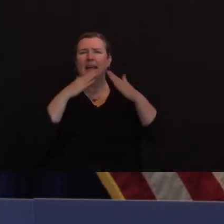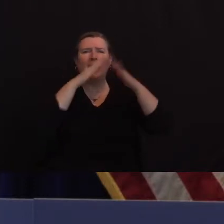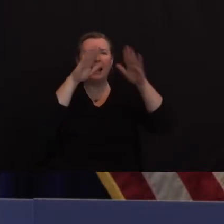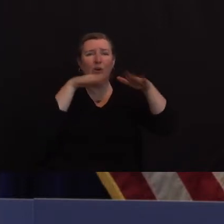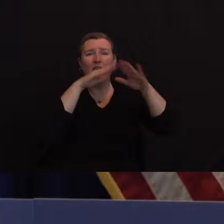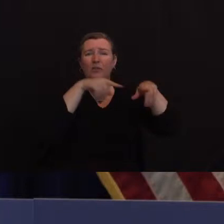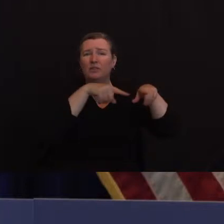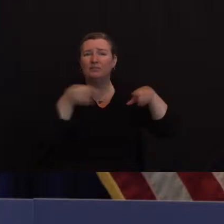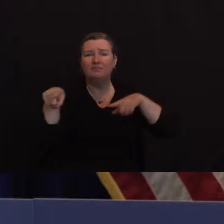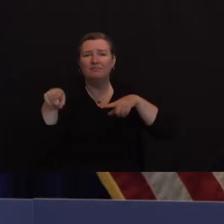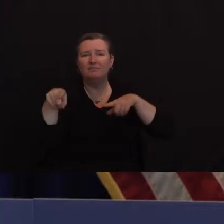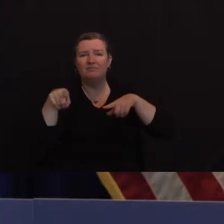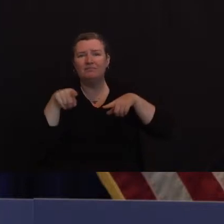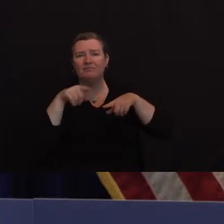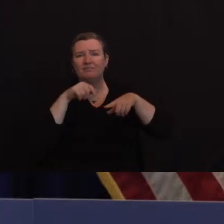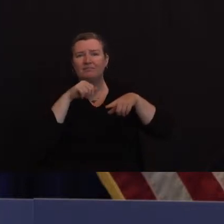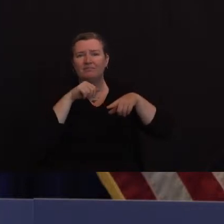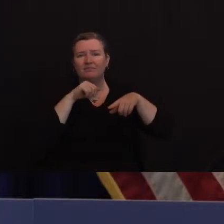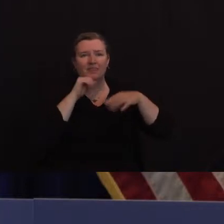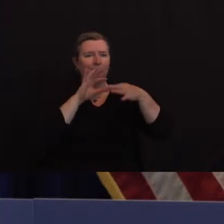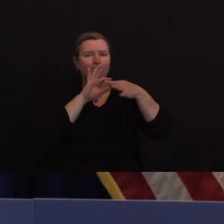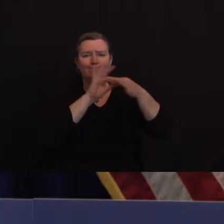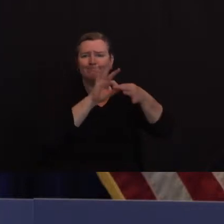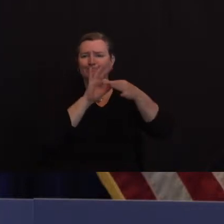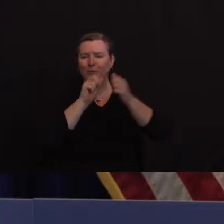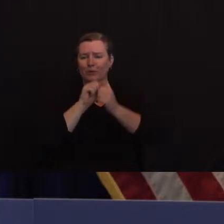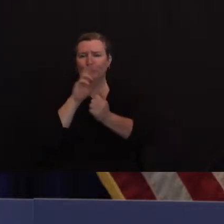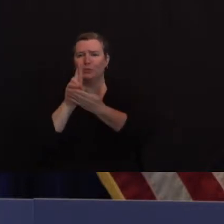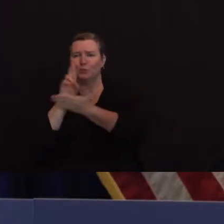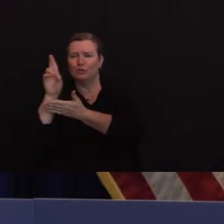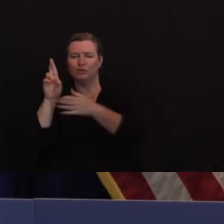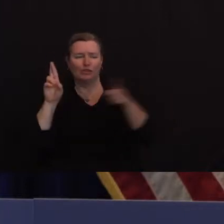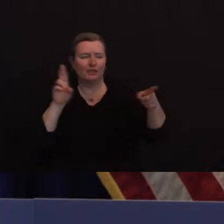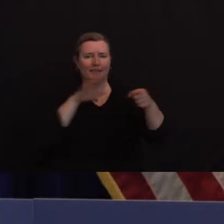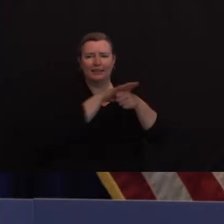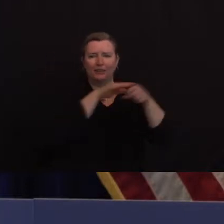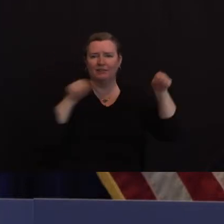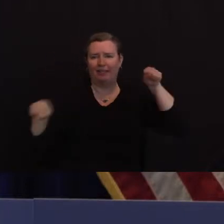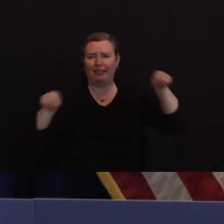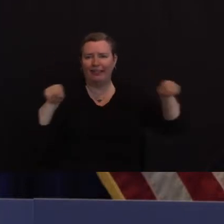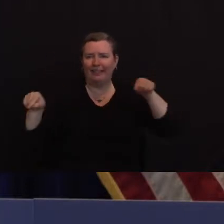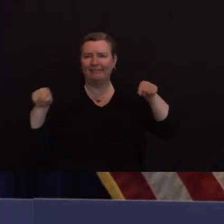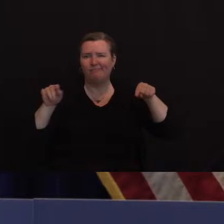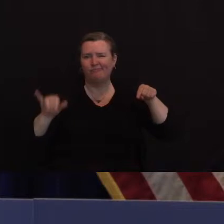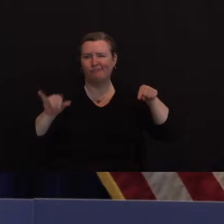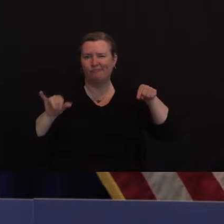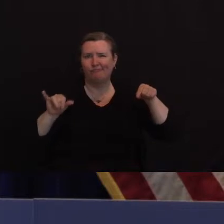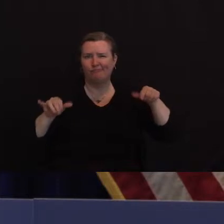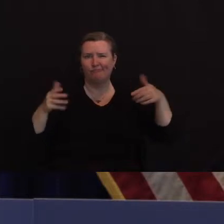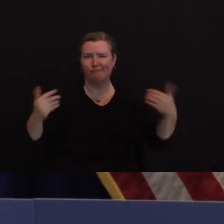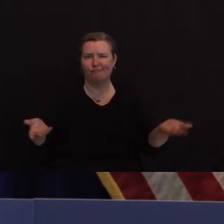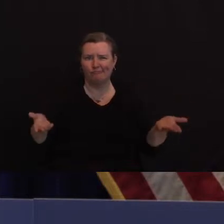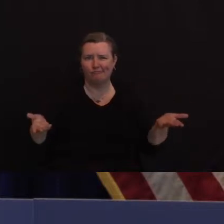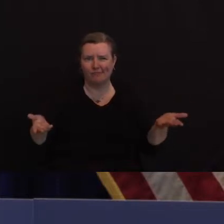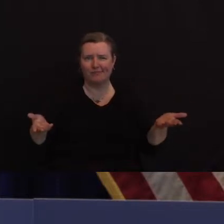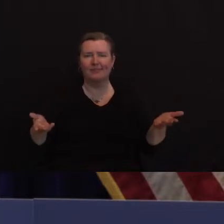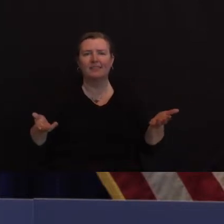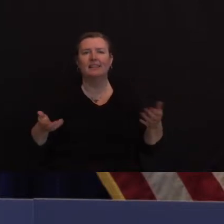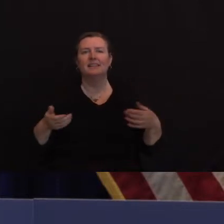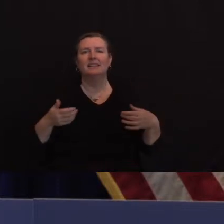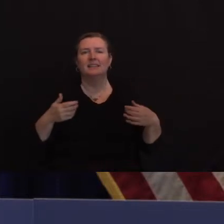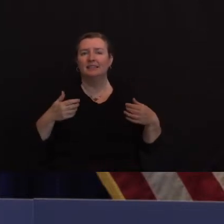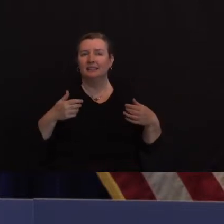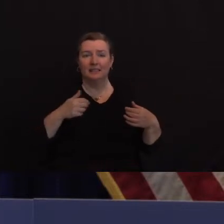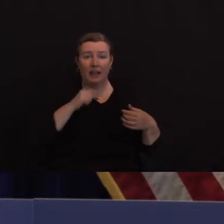So we've had difficulty identifying New Brunswick's percent, but with this, taking the students out, their percentage is